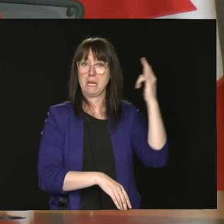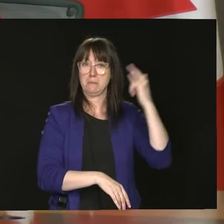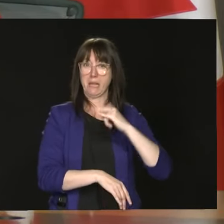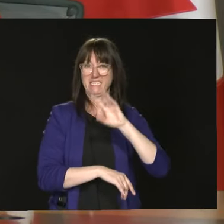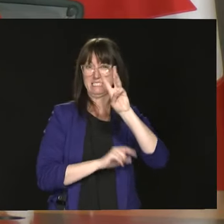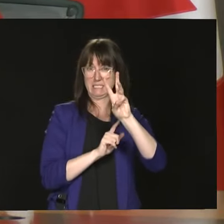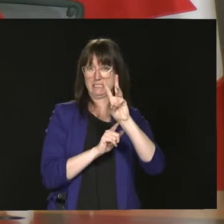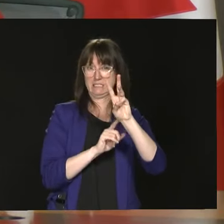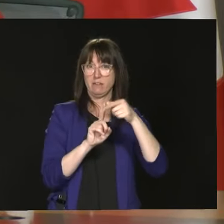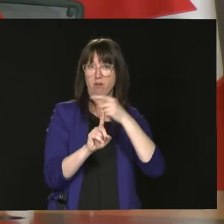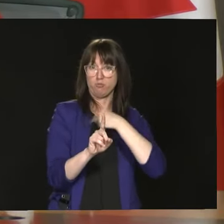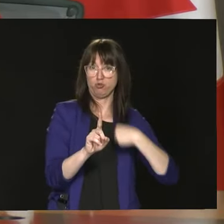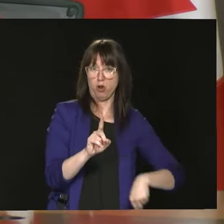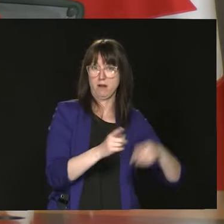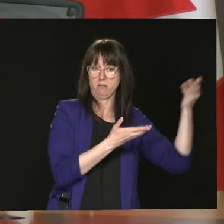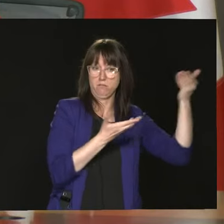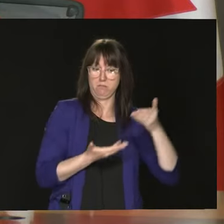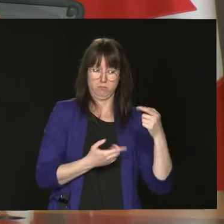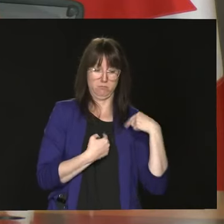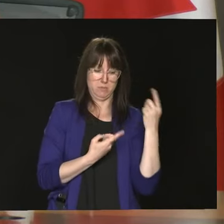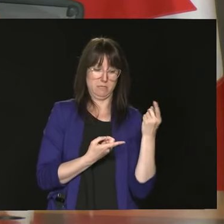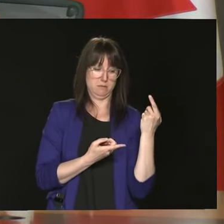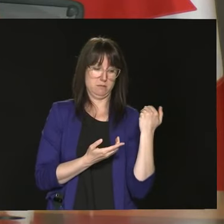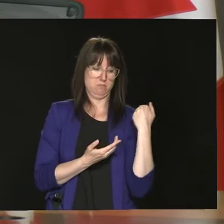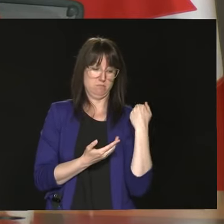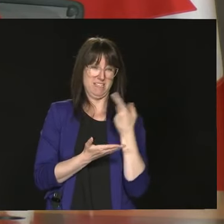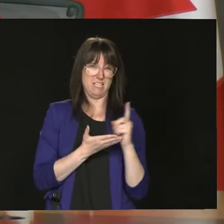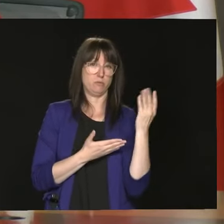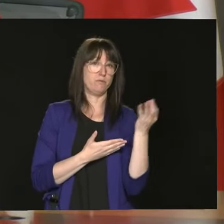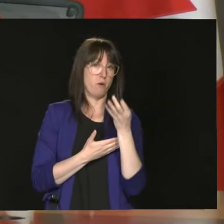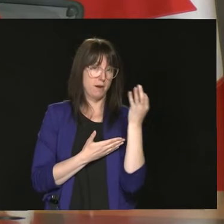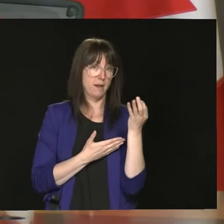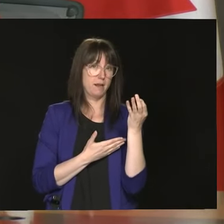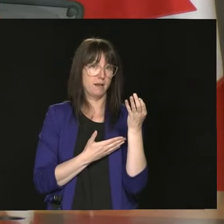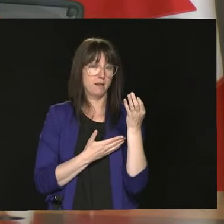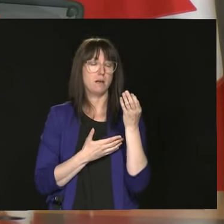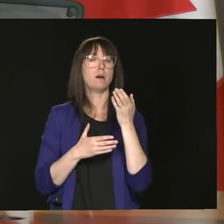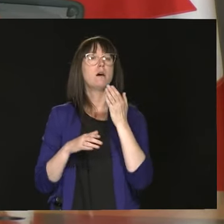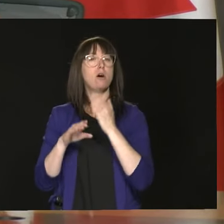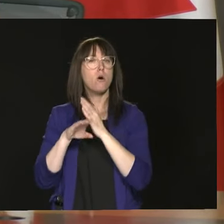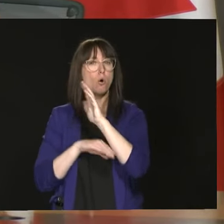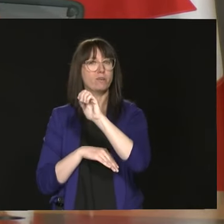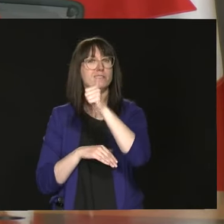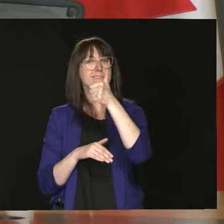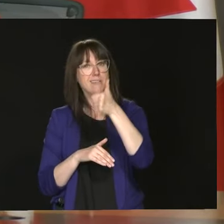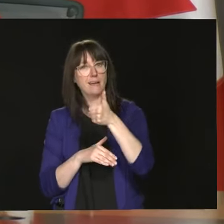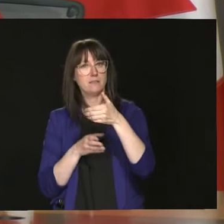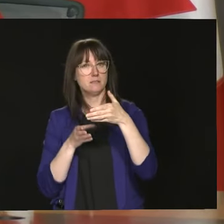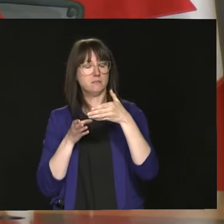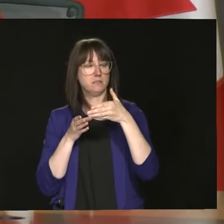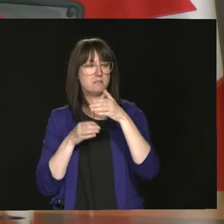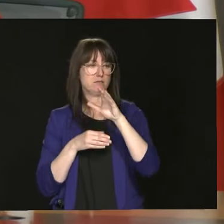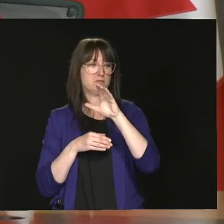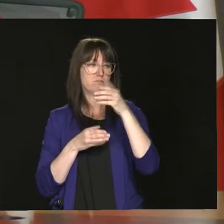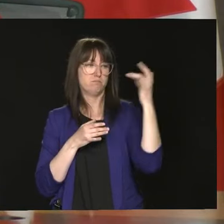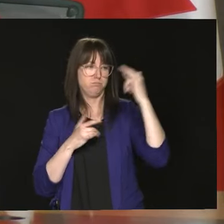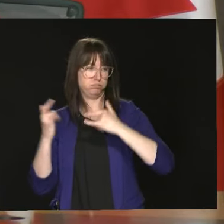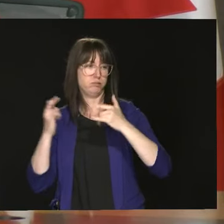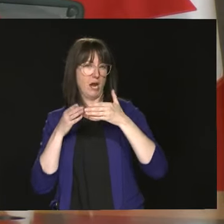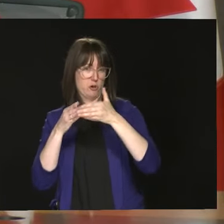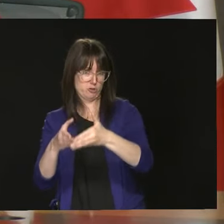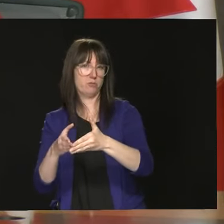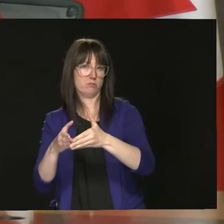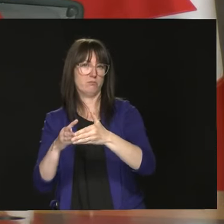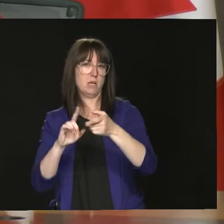since last Friday alone, and over 10 carriers have brought goods back to Canada overall from